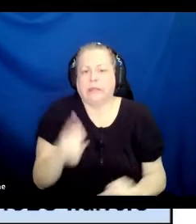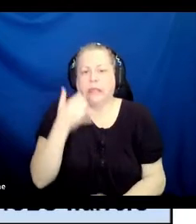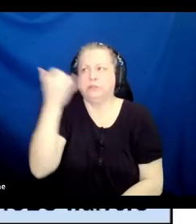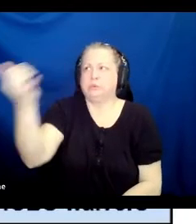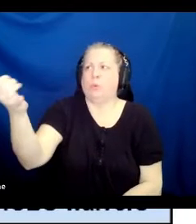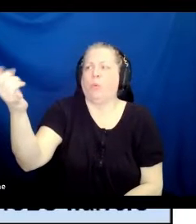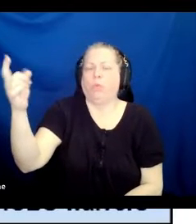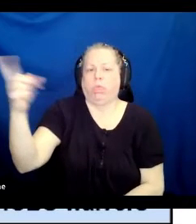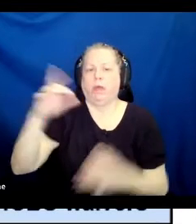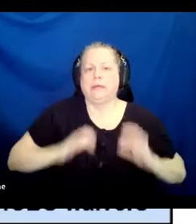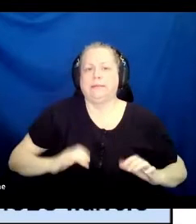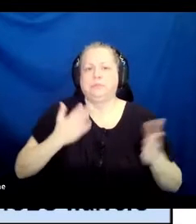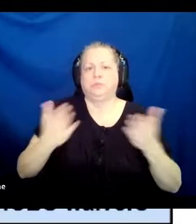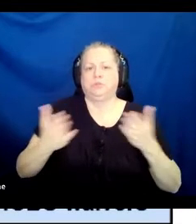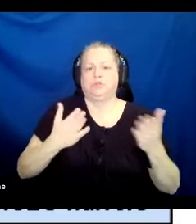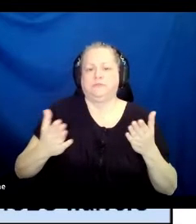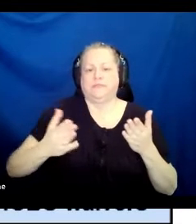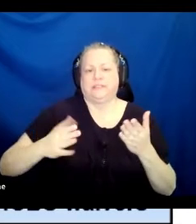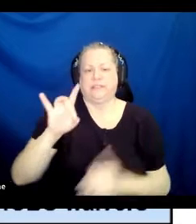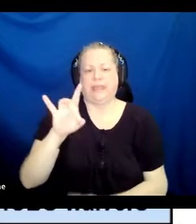MassHealth customer service at